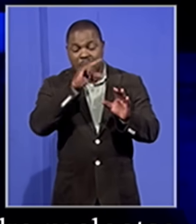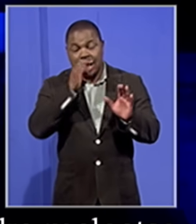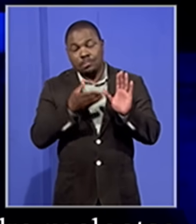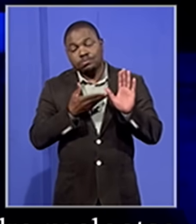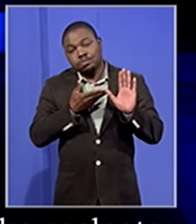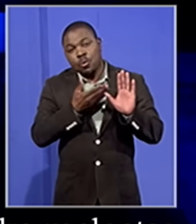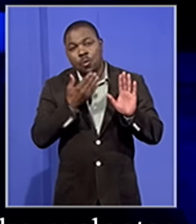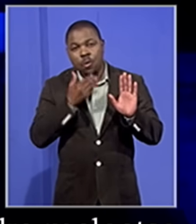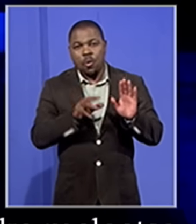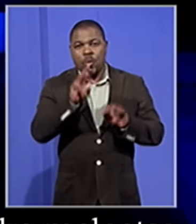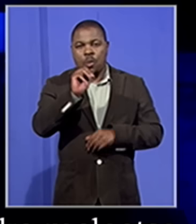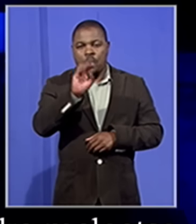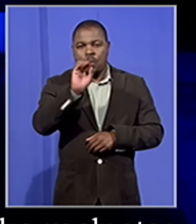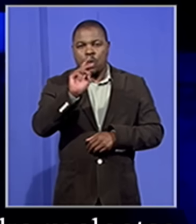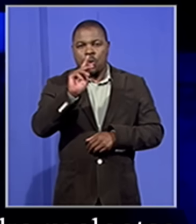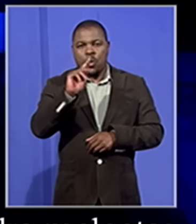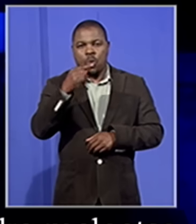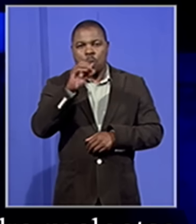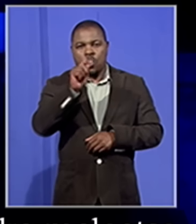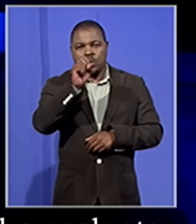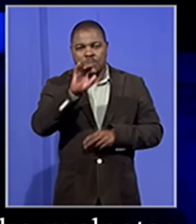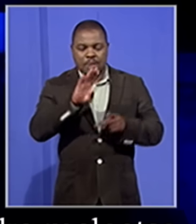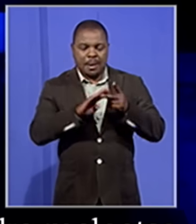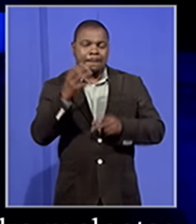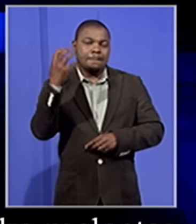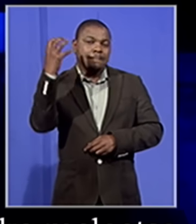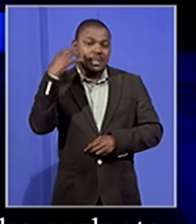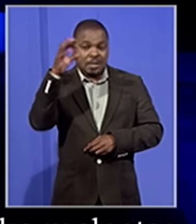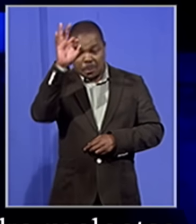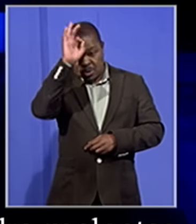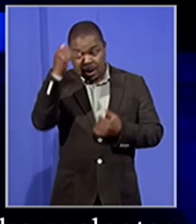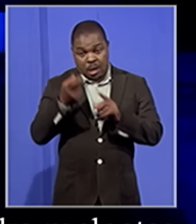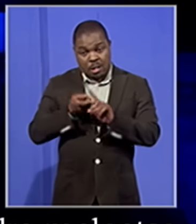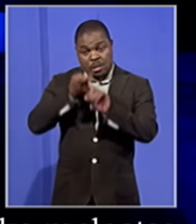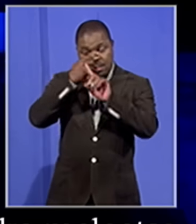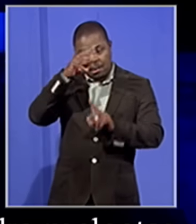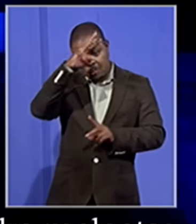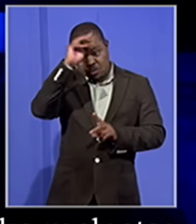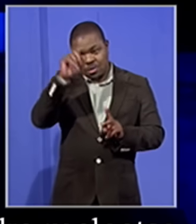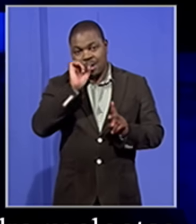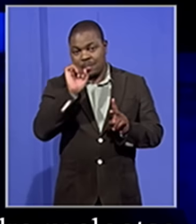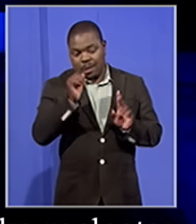ke Brian Mogotsi le la letona la sepolesa le kginneng mosebetsing Senzo Mchunu.